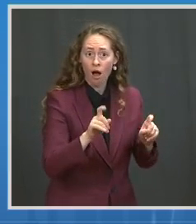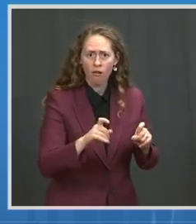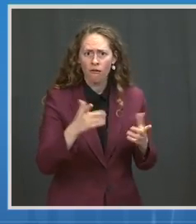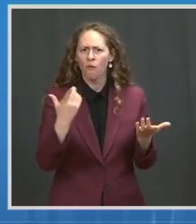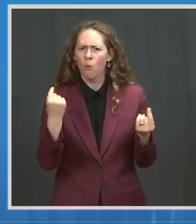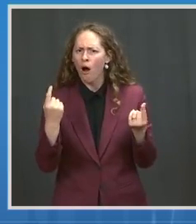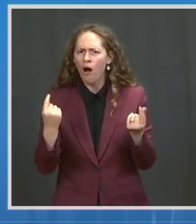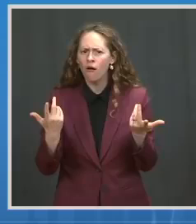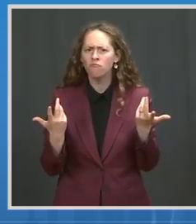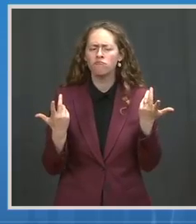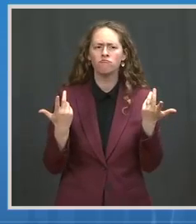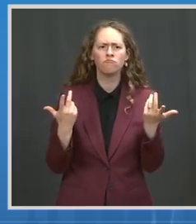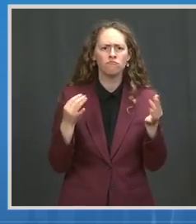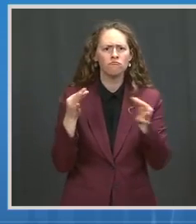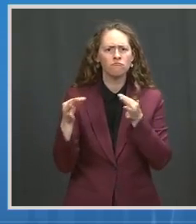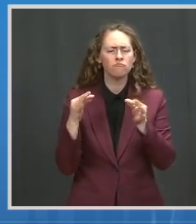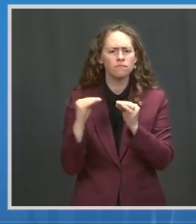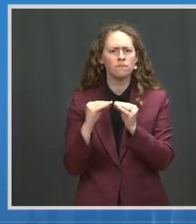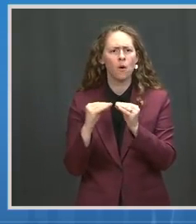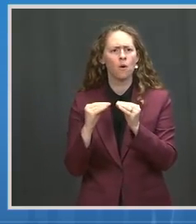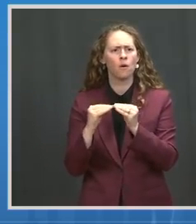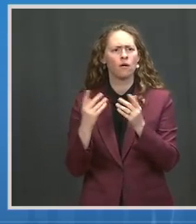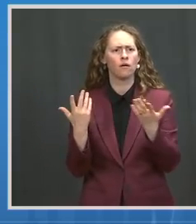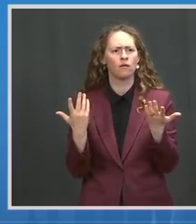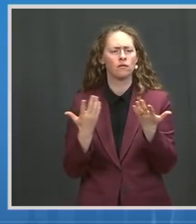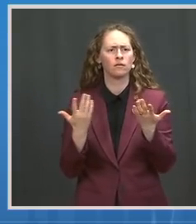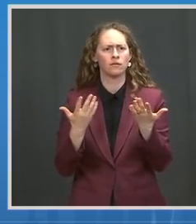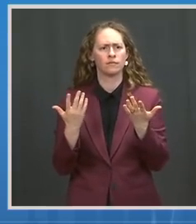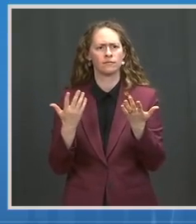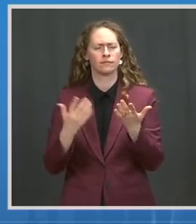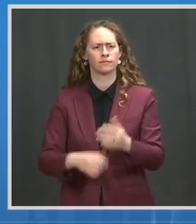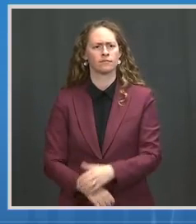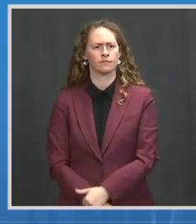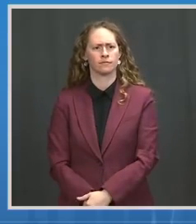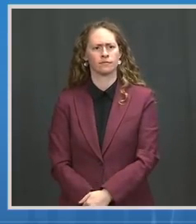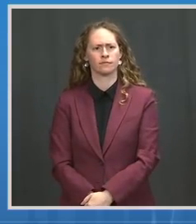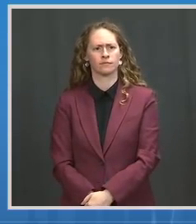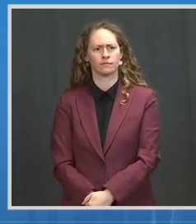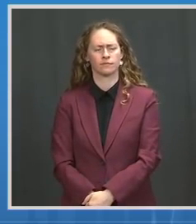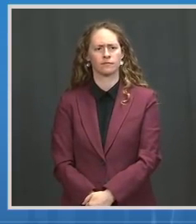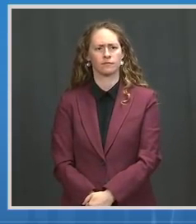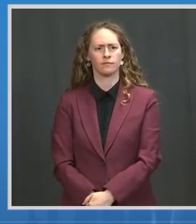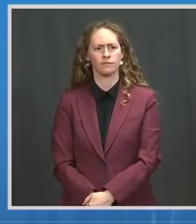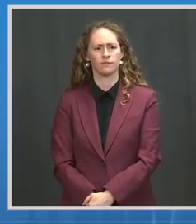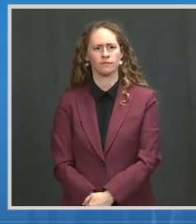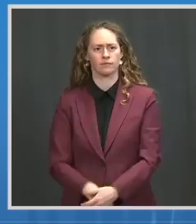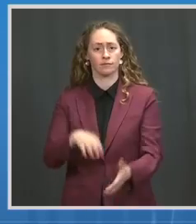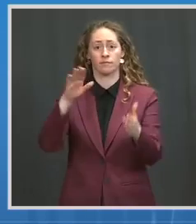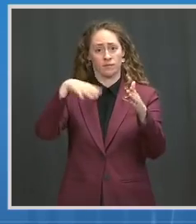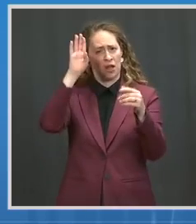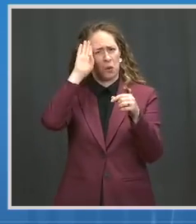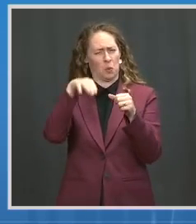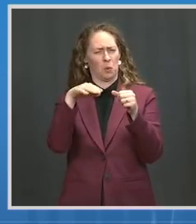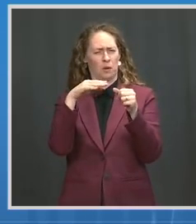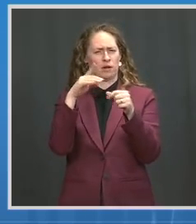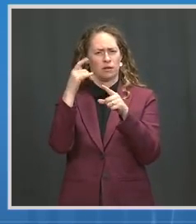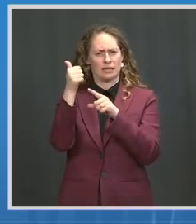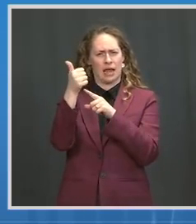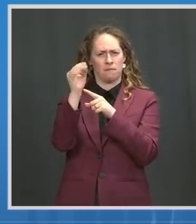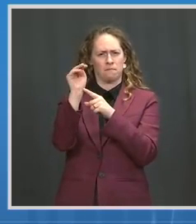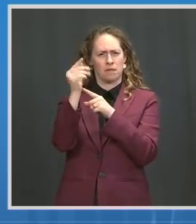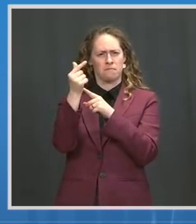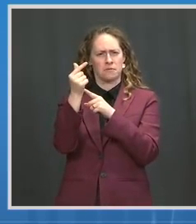testing such lower doses, 10 micrograms, and then for even younger kids, 3 micrograms, which is a third and a tenth of the adult dose. If you could just